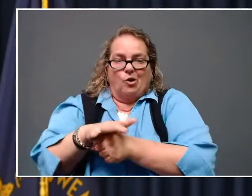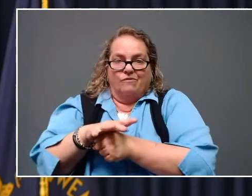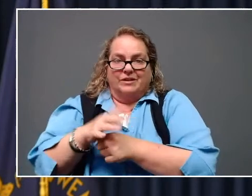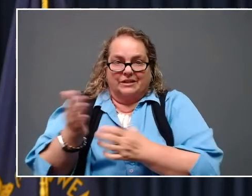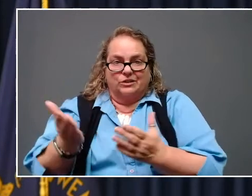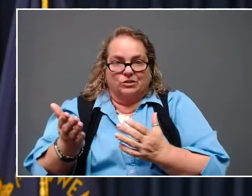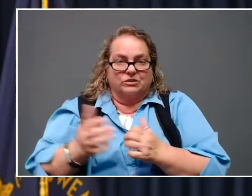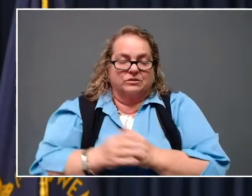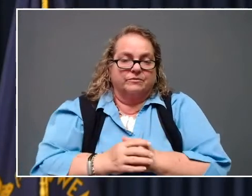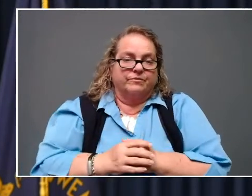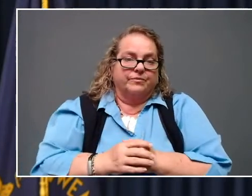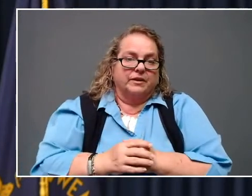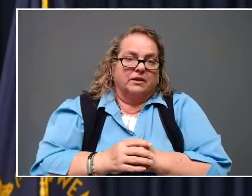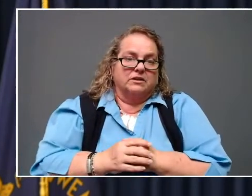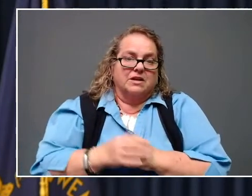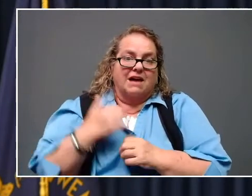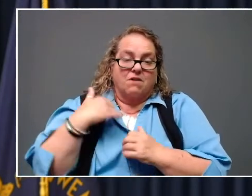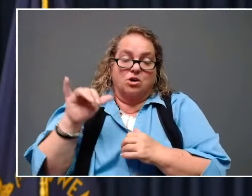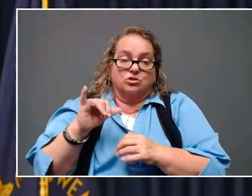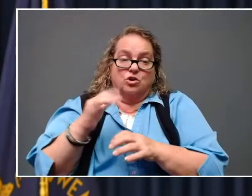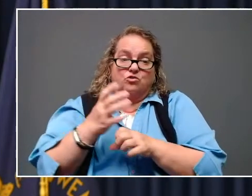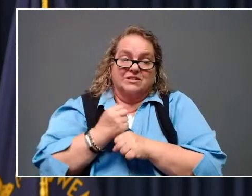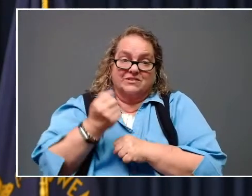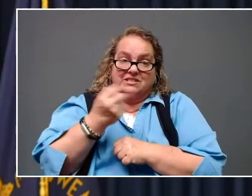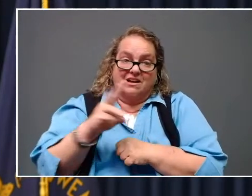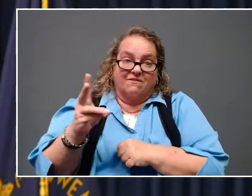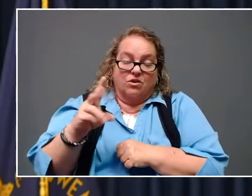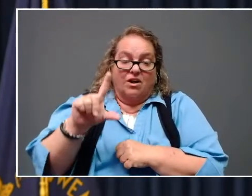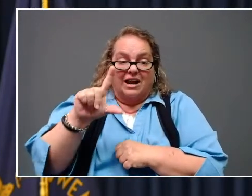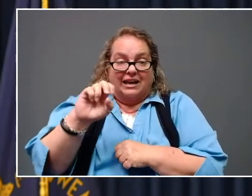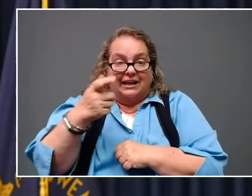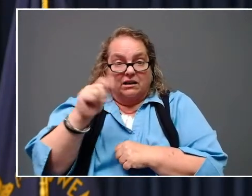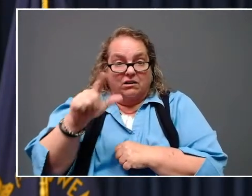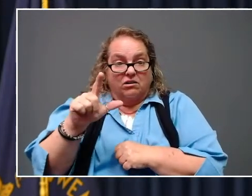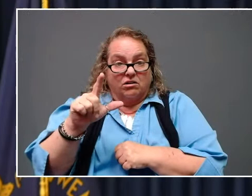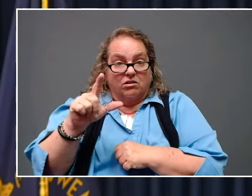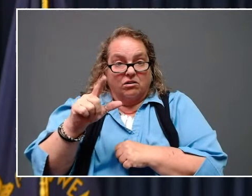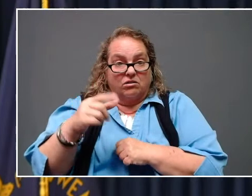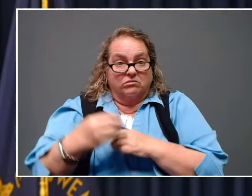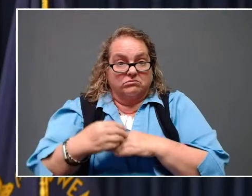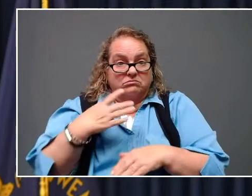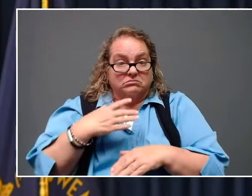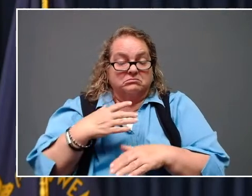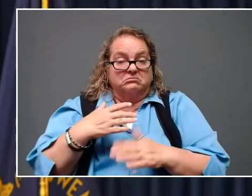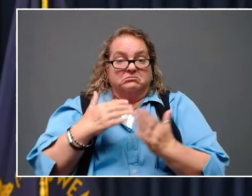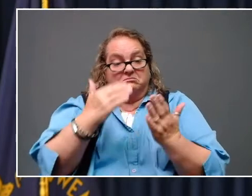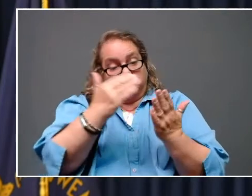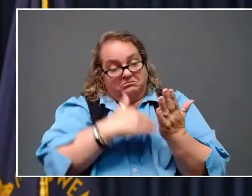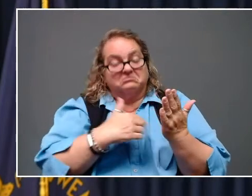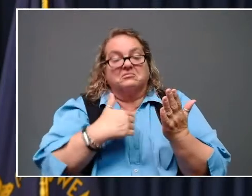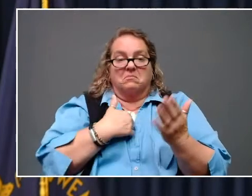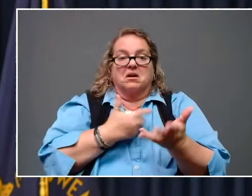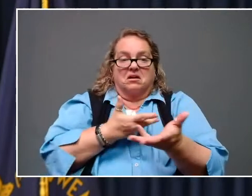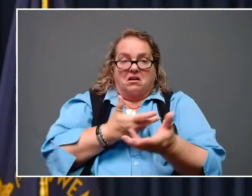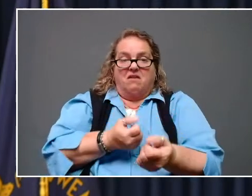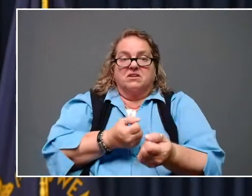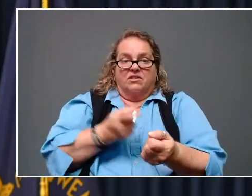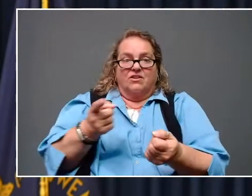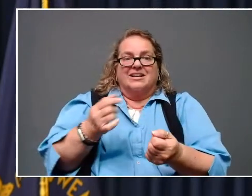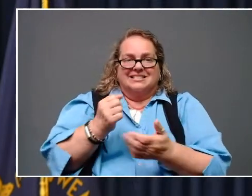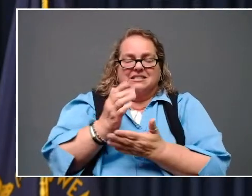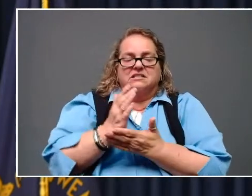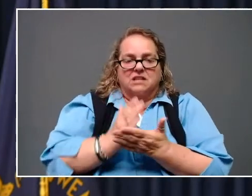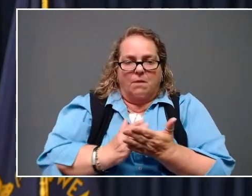I've also received several legal briefings and am confident that there is at least some room